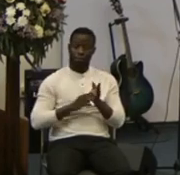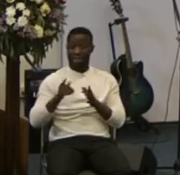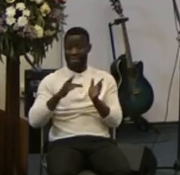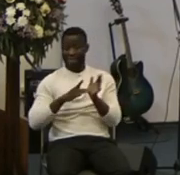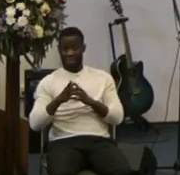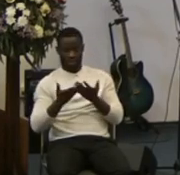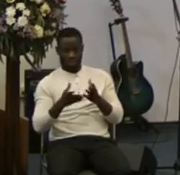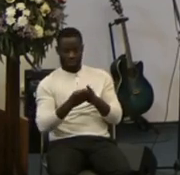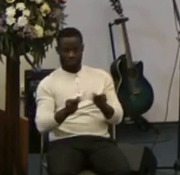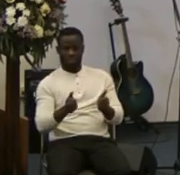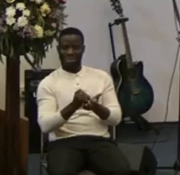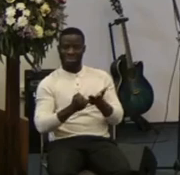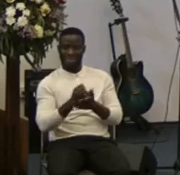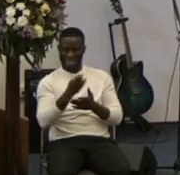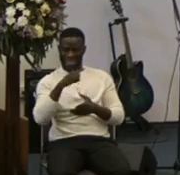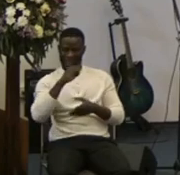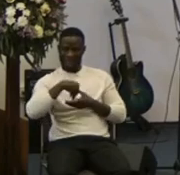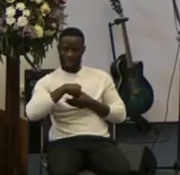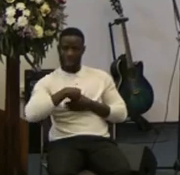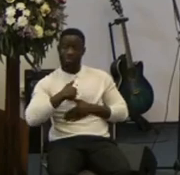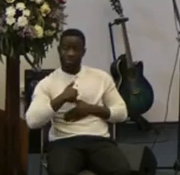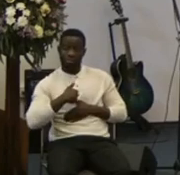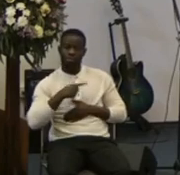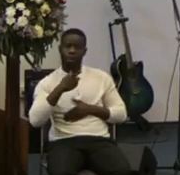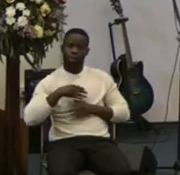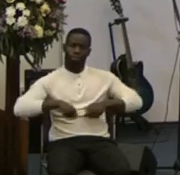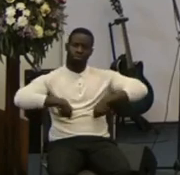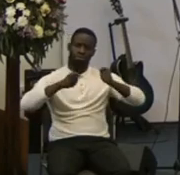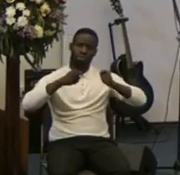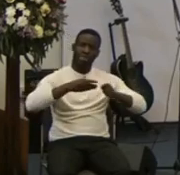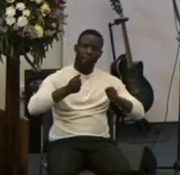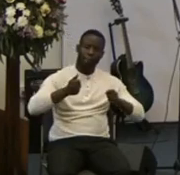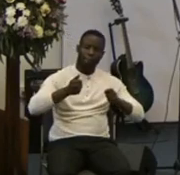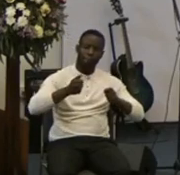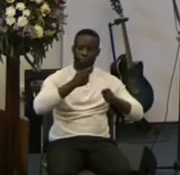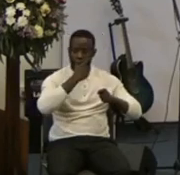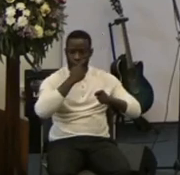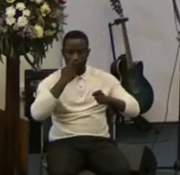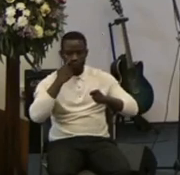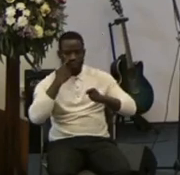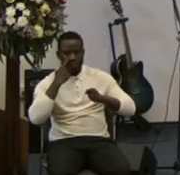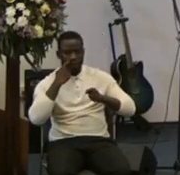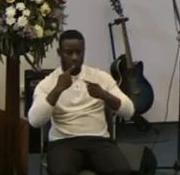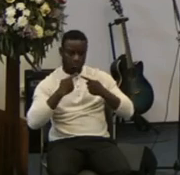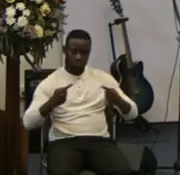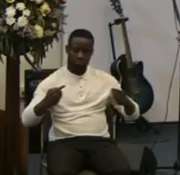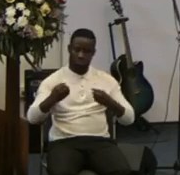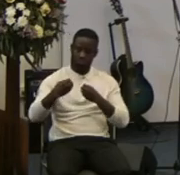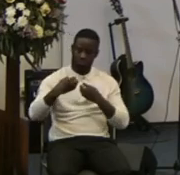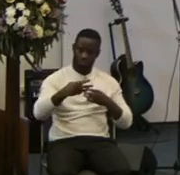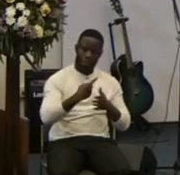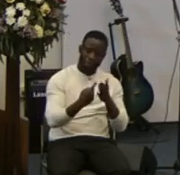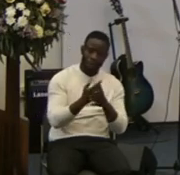But I just want to highlight to you again a couple of comments that are made about